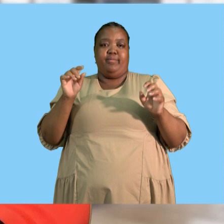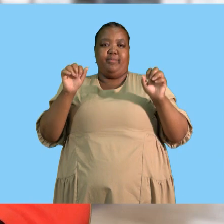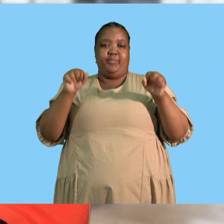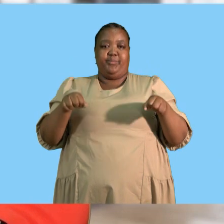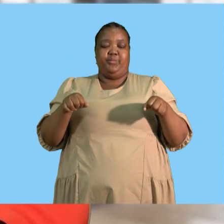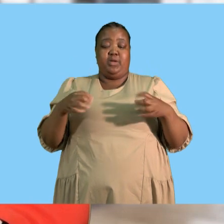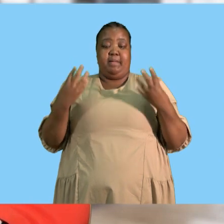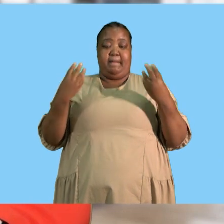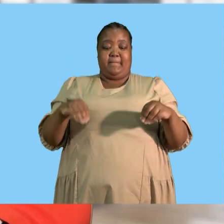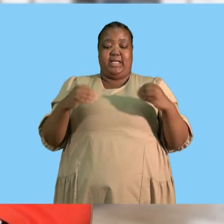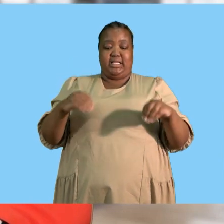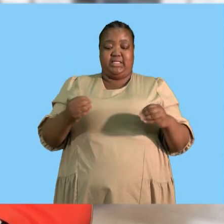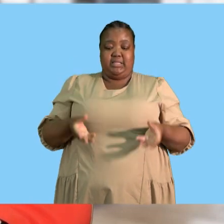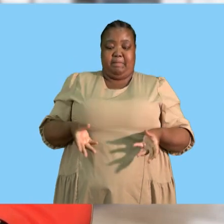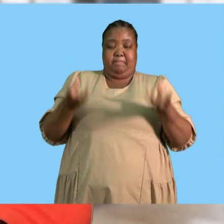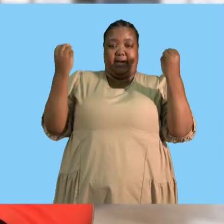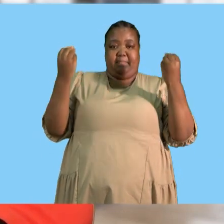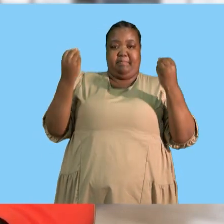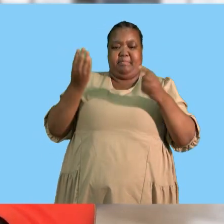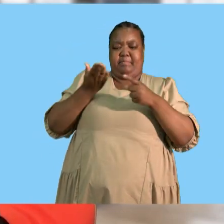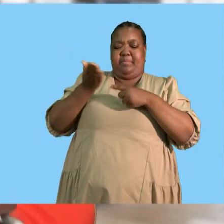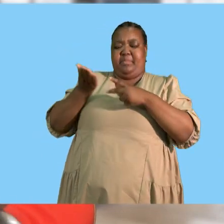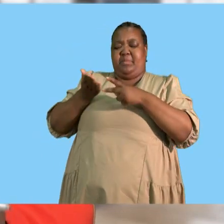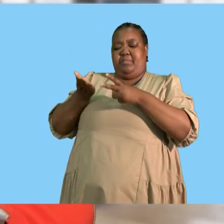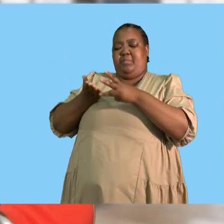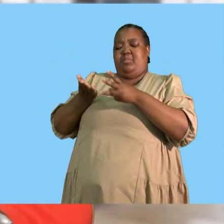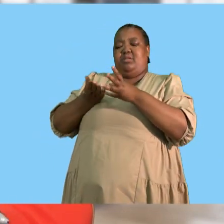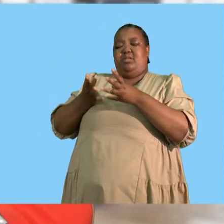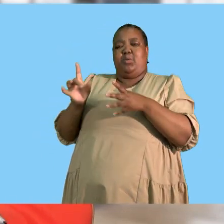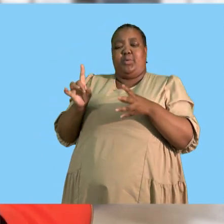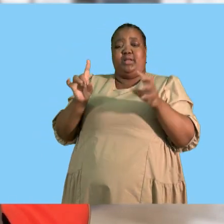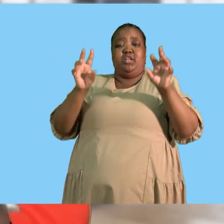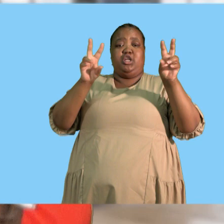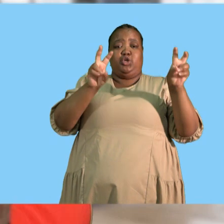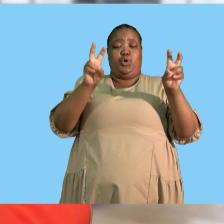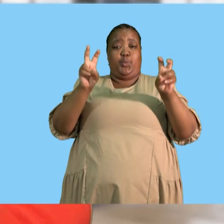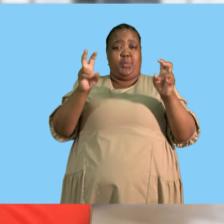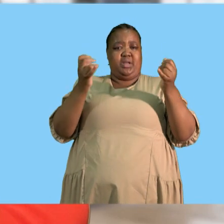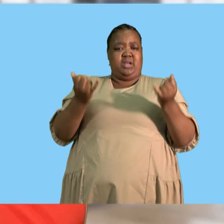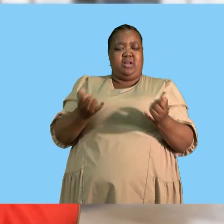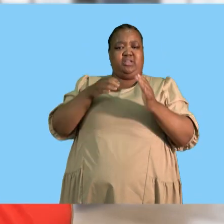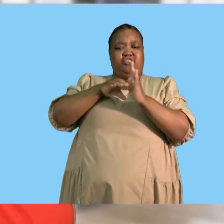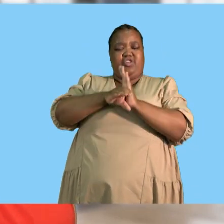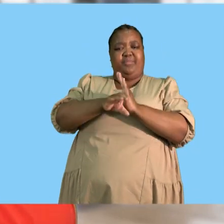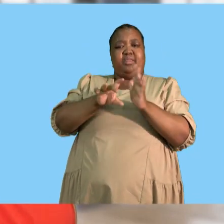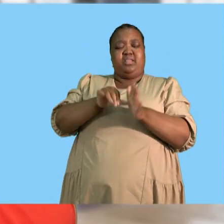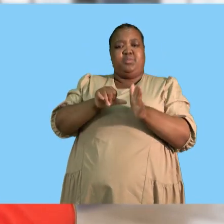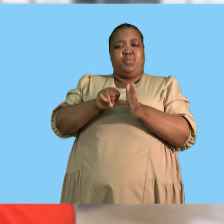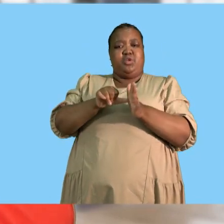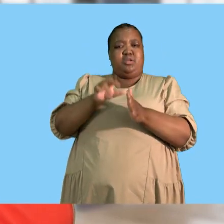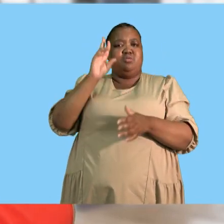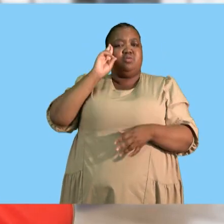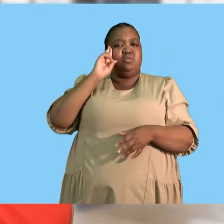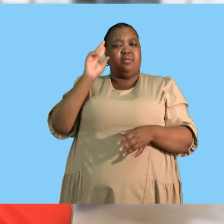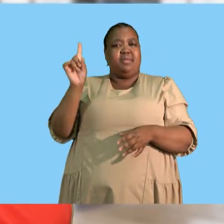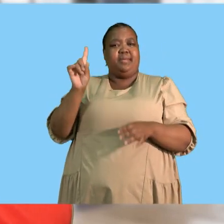of acquiring a business. Now, in this topic, or in this chapter rather, you must remember